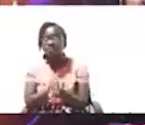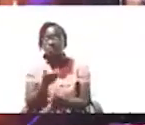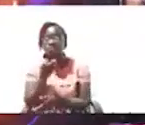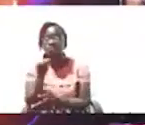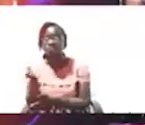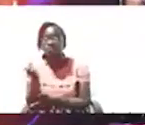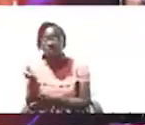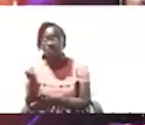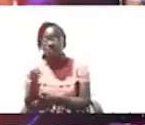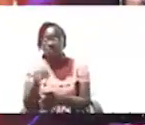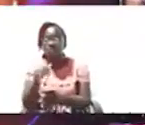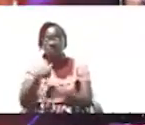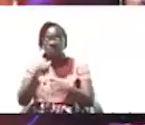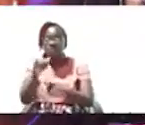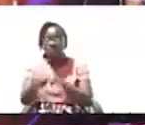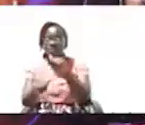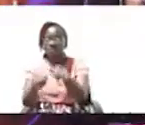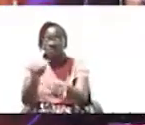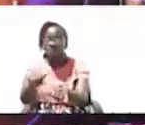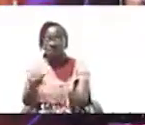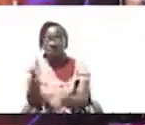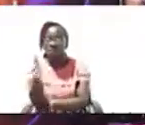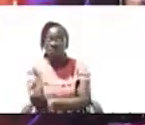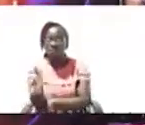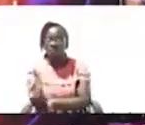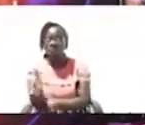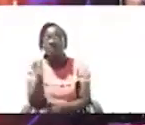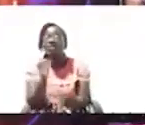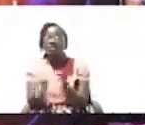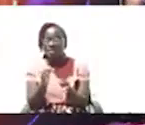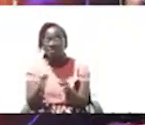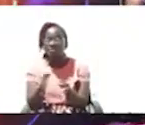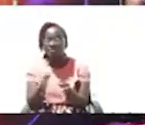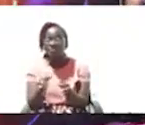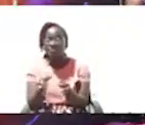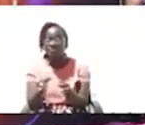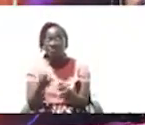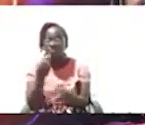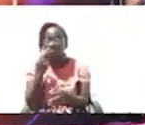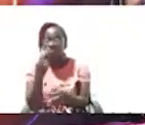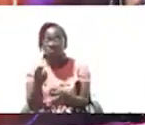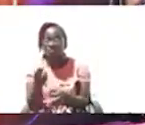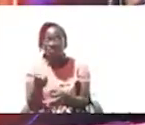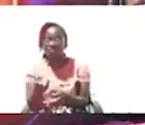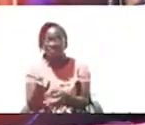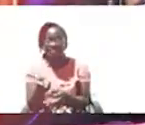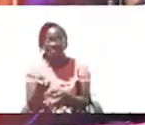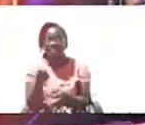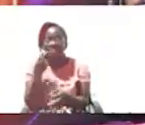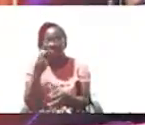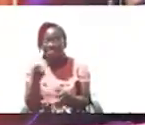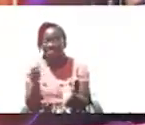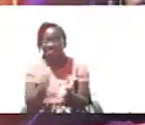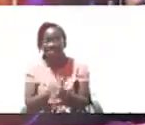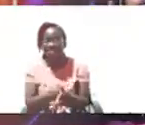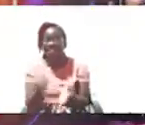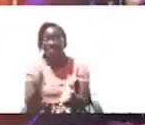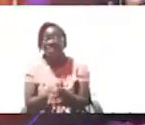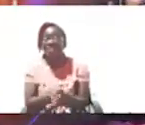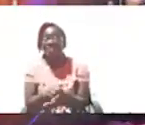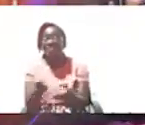hole, if there's really a hole, he will see that one as level